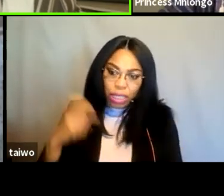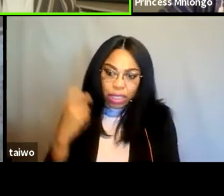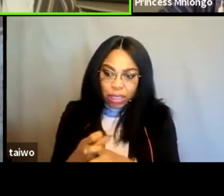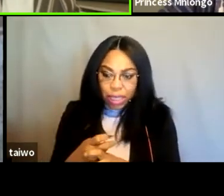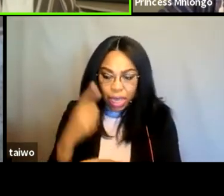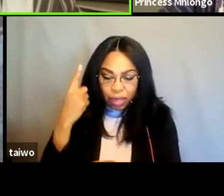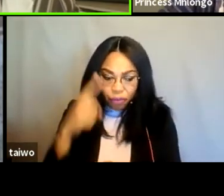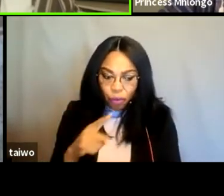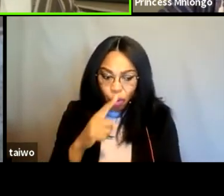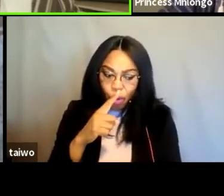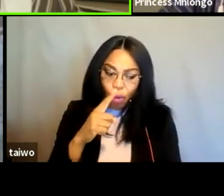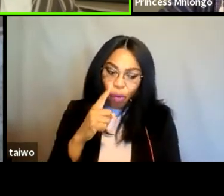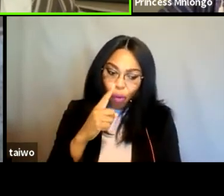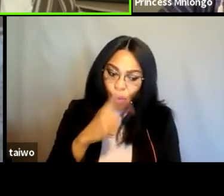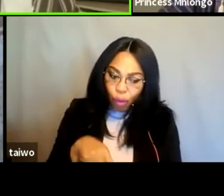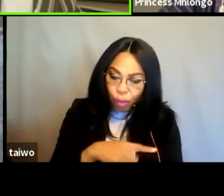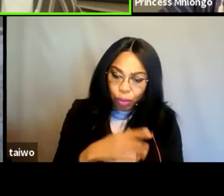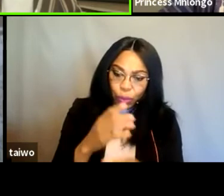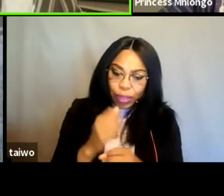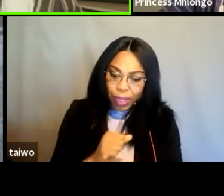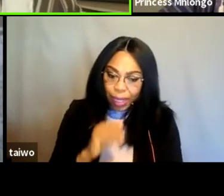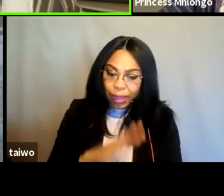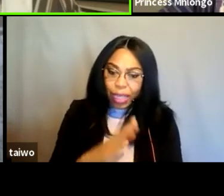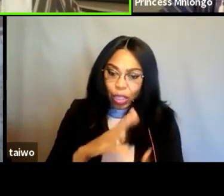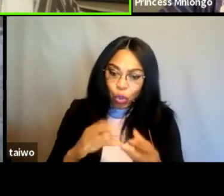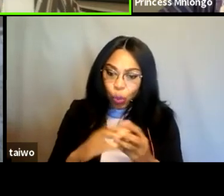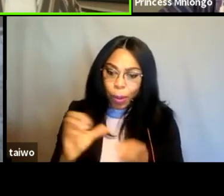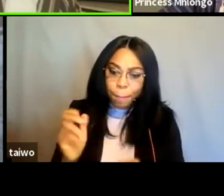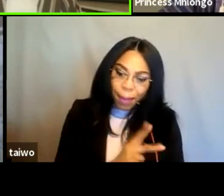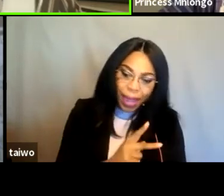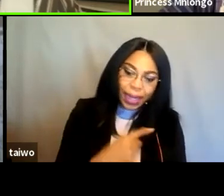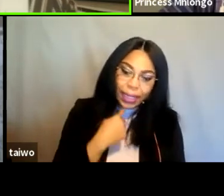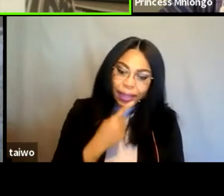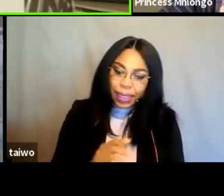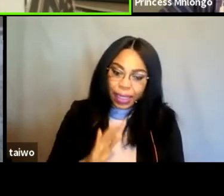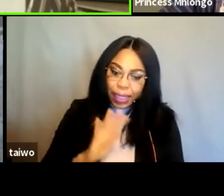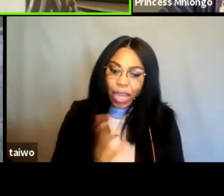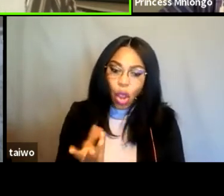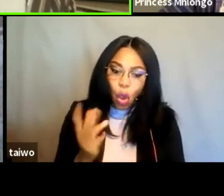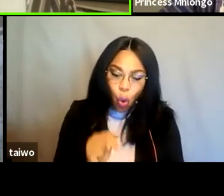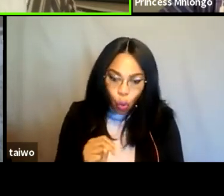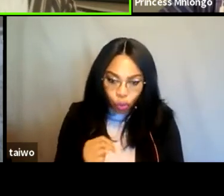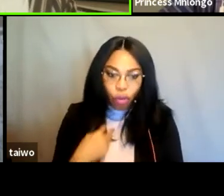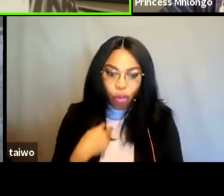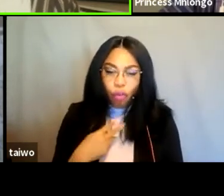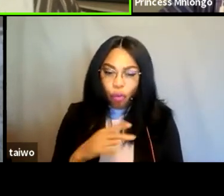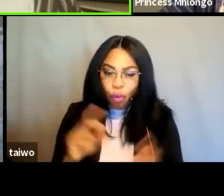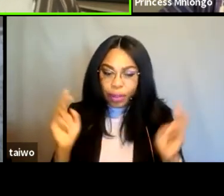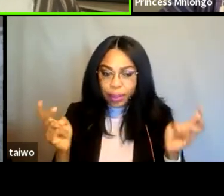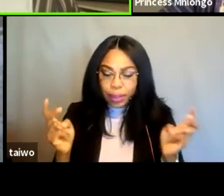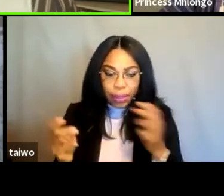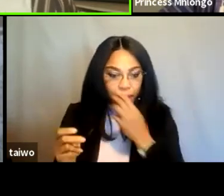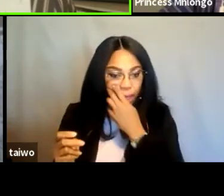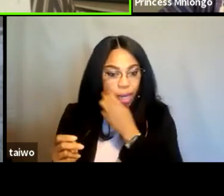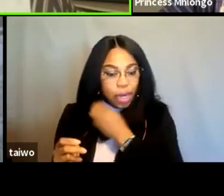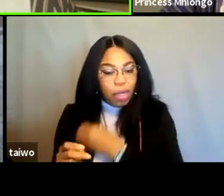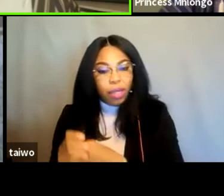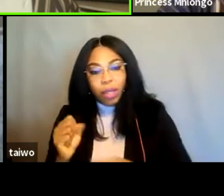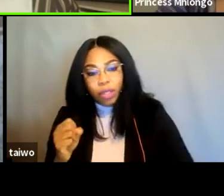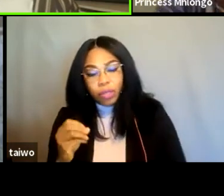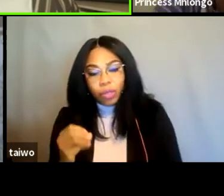their story back and tell it with their own voice. So, you know, similar to what Ibukun was saying earlier, that